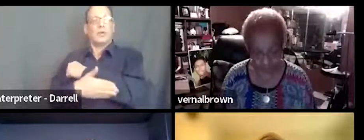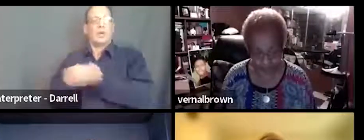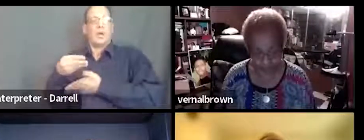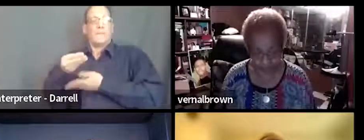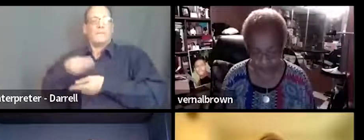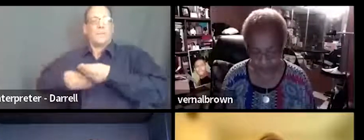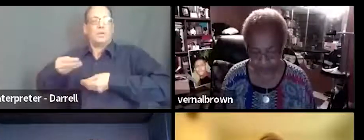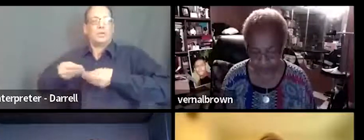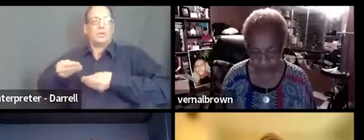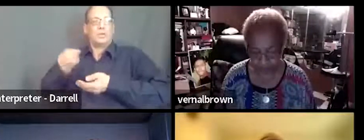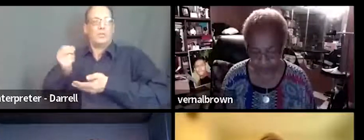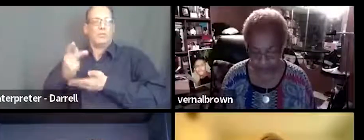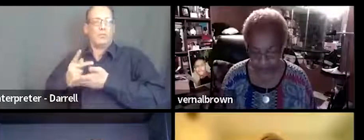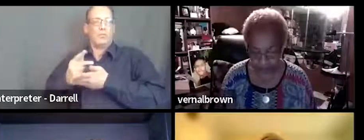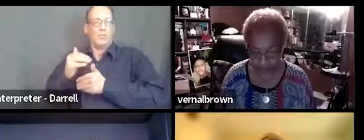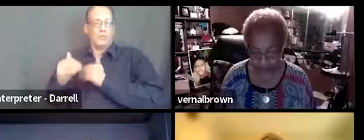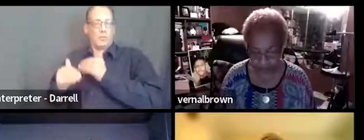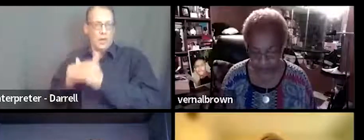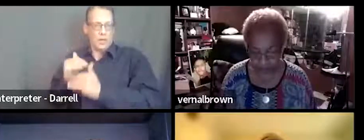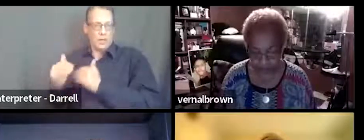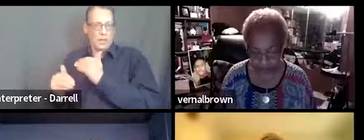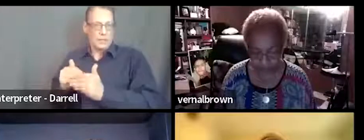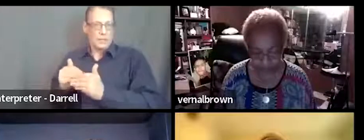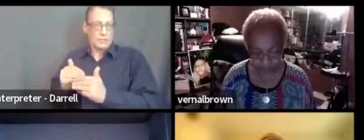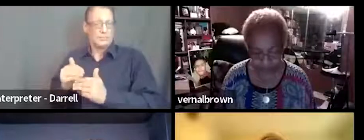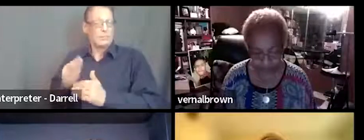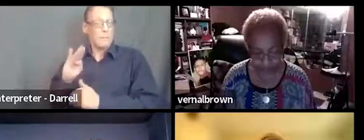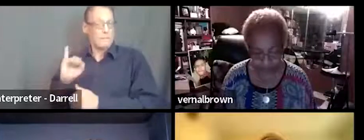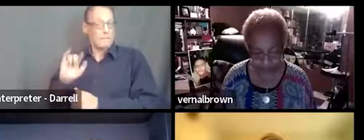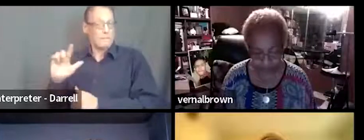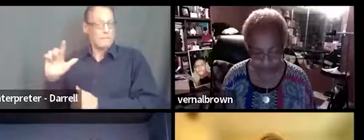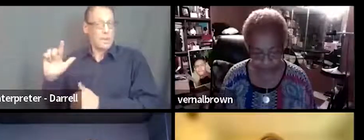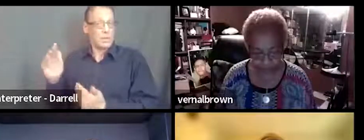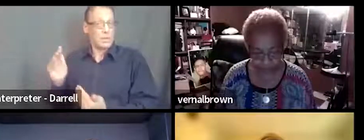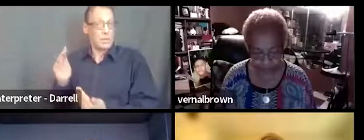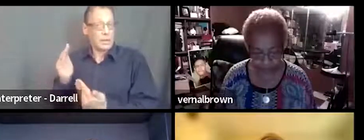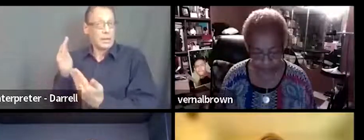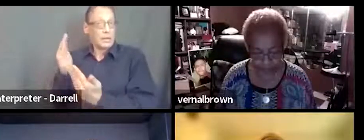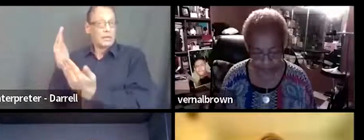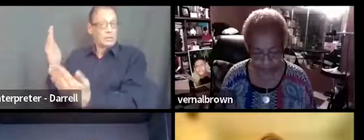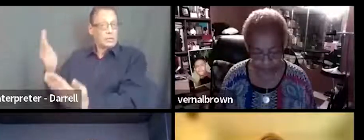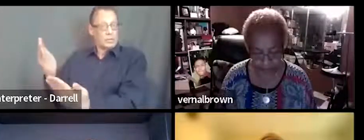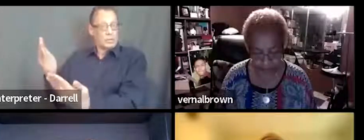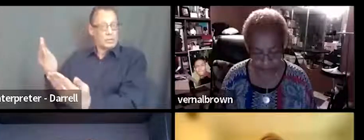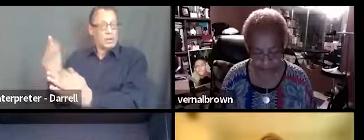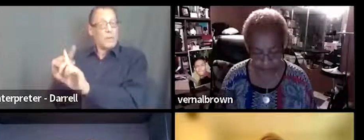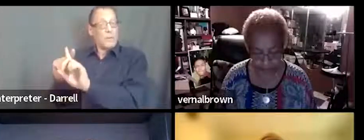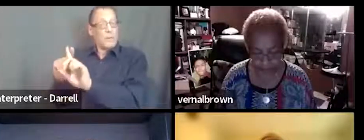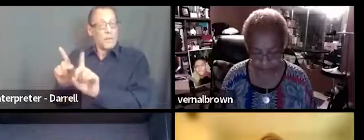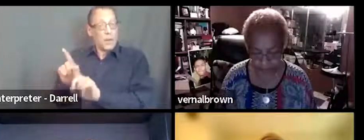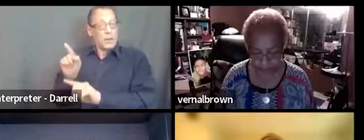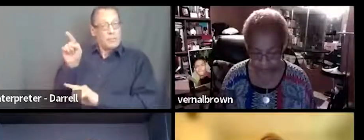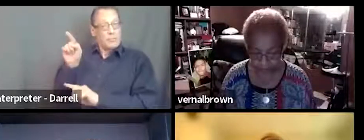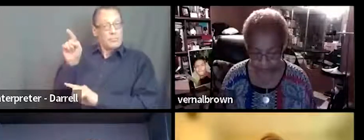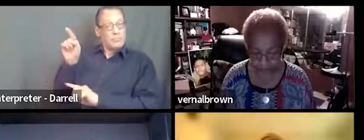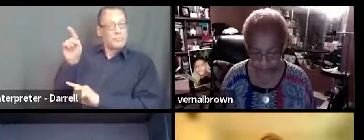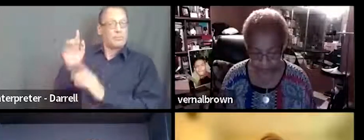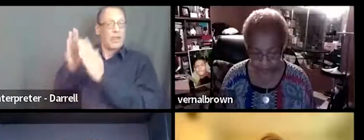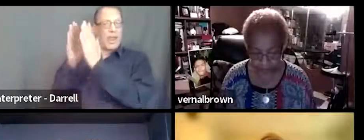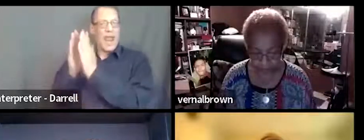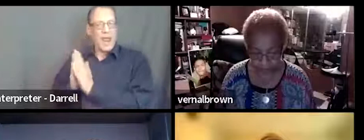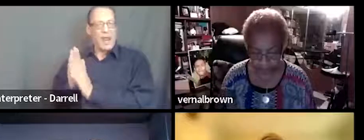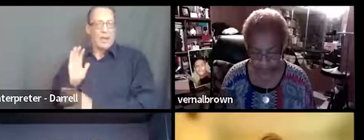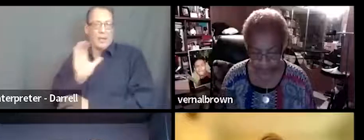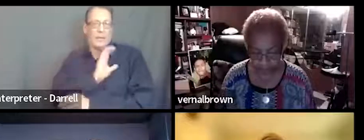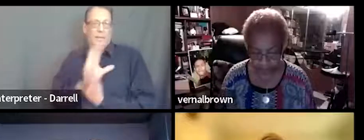approval process. It has, the bill has been introduced. However, they have requested a committee meeting of the whole, which